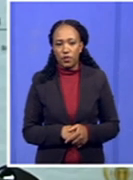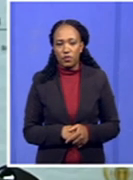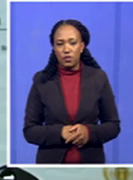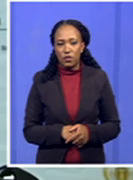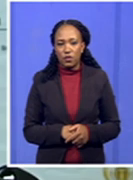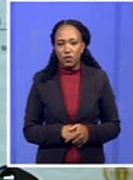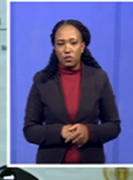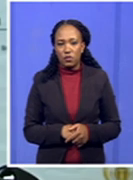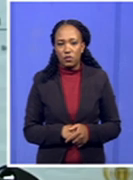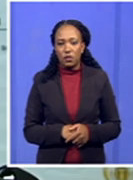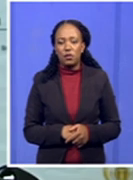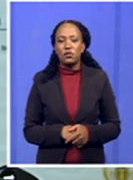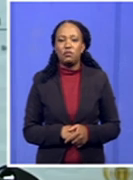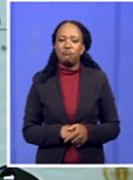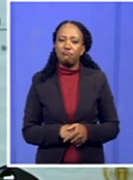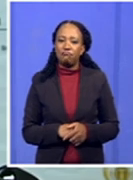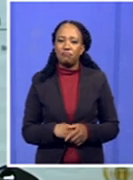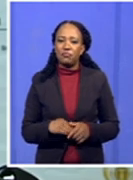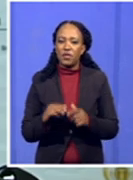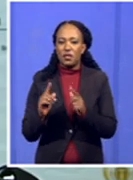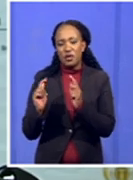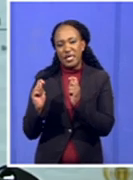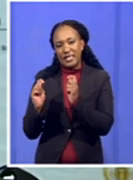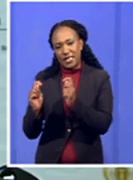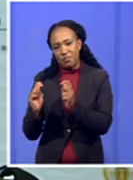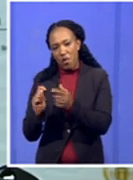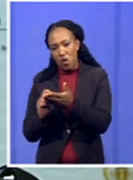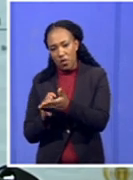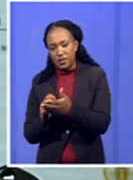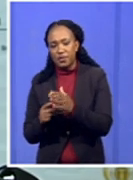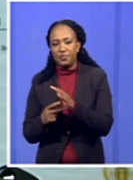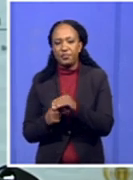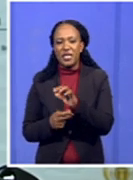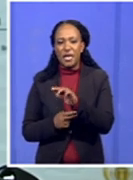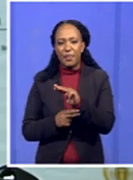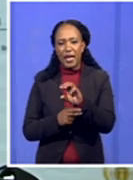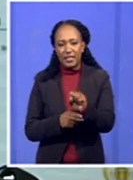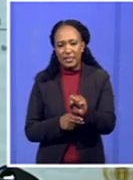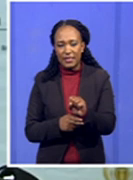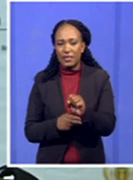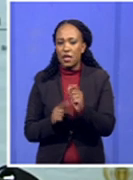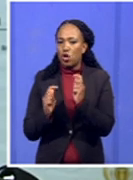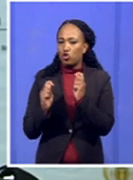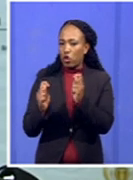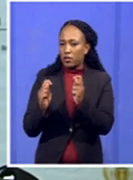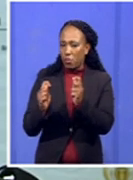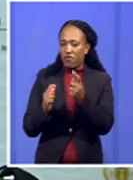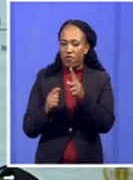There will be transportation, emergency services, patients transport, which will then,